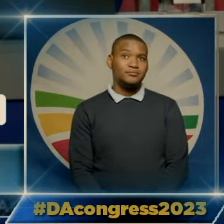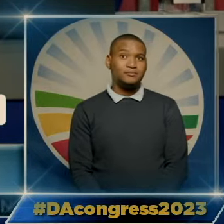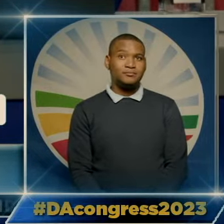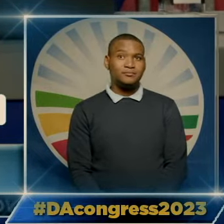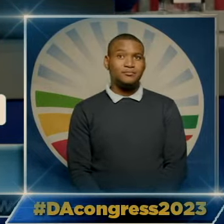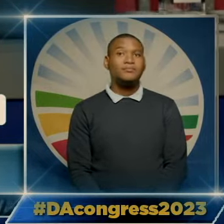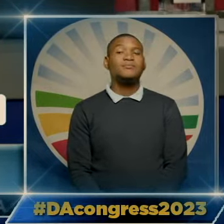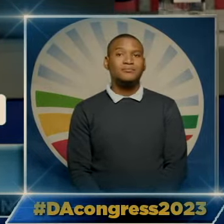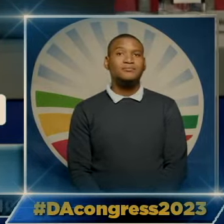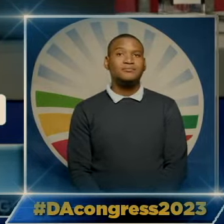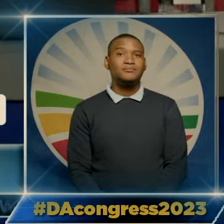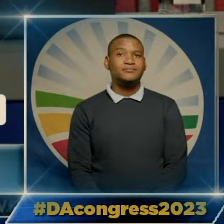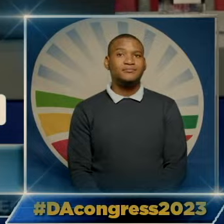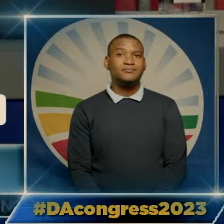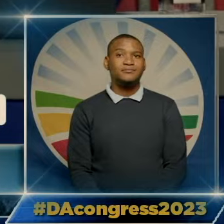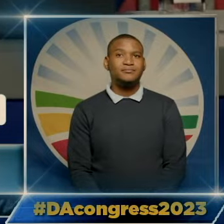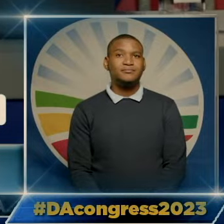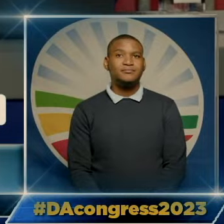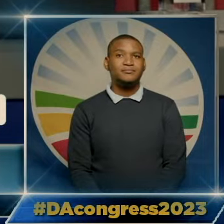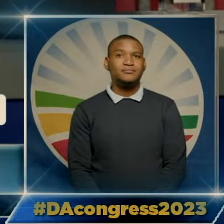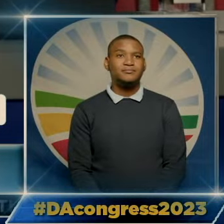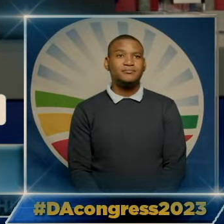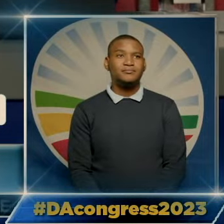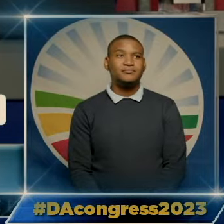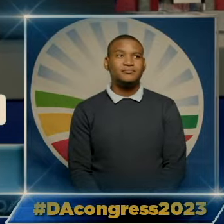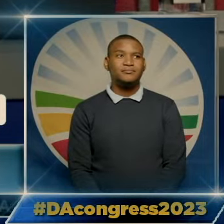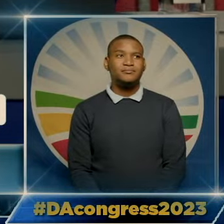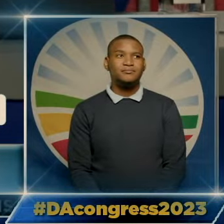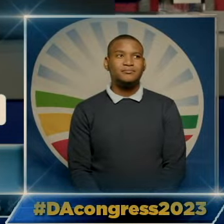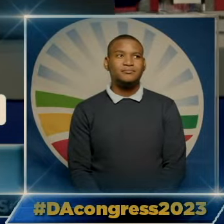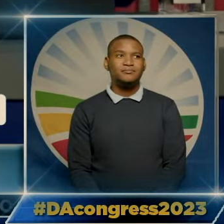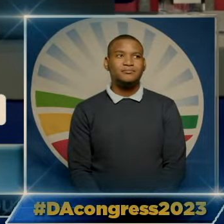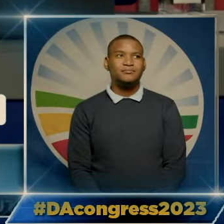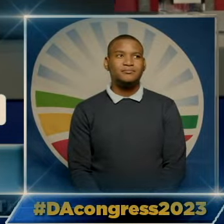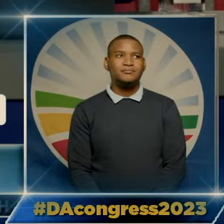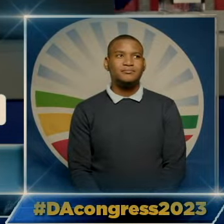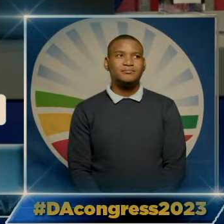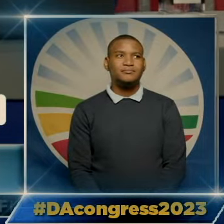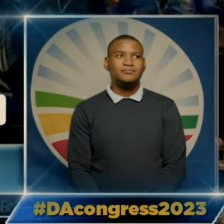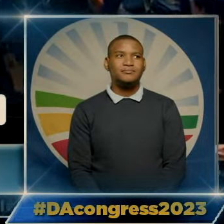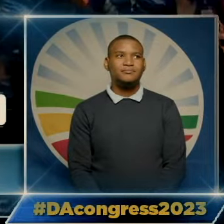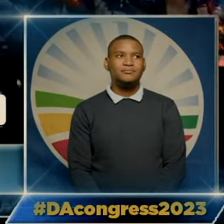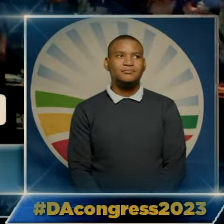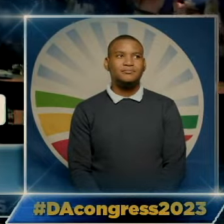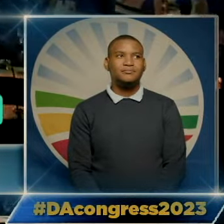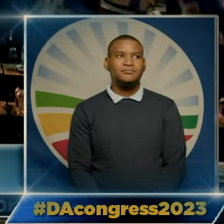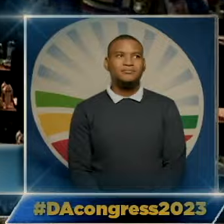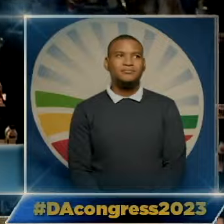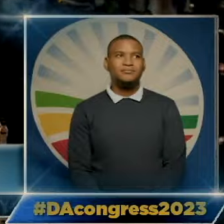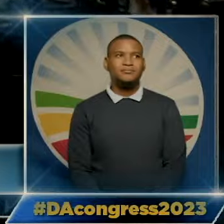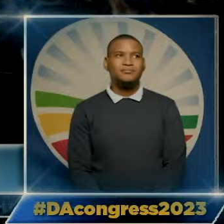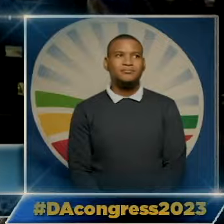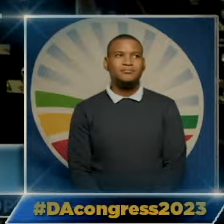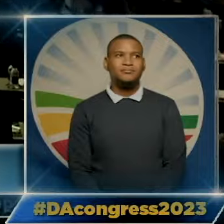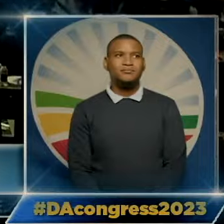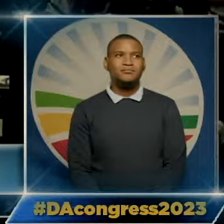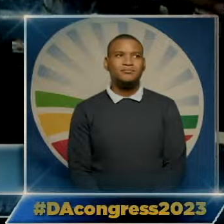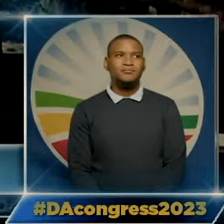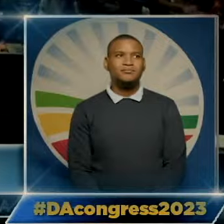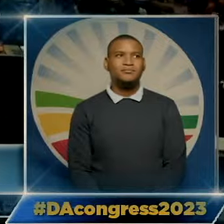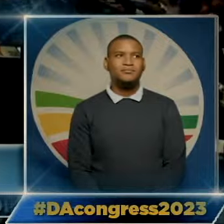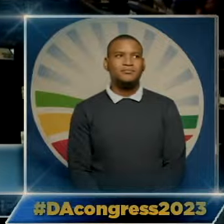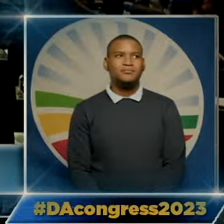2,000 delegates are here, ready and waiting to kick off Congress 2023,